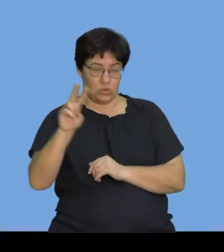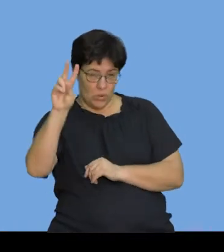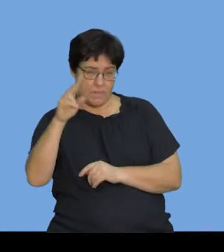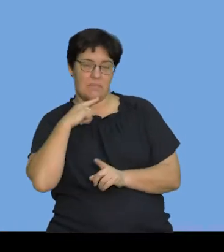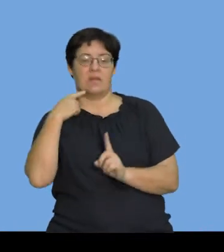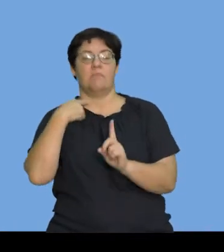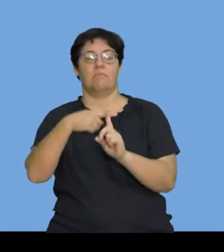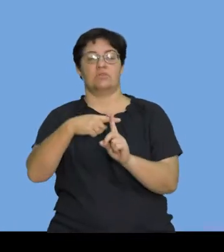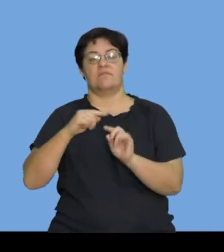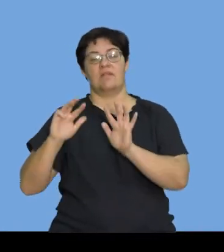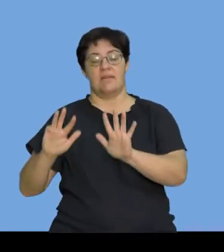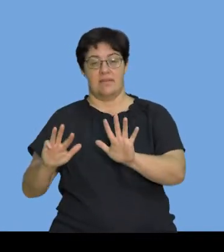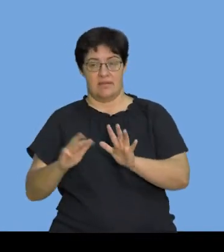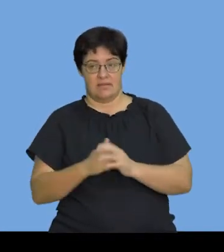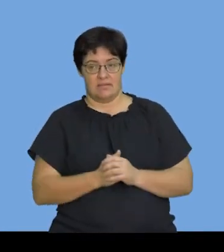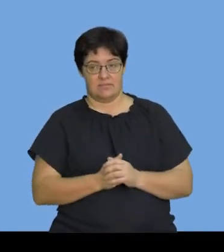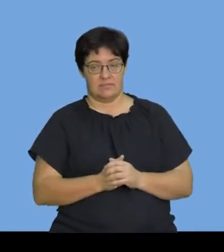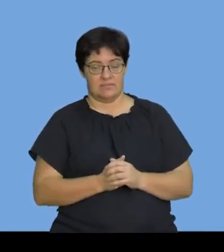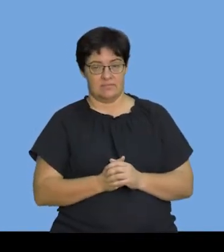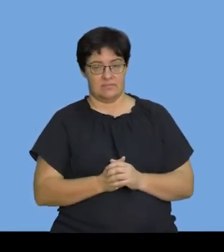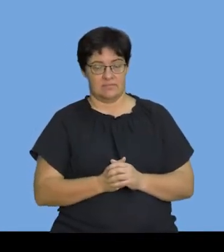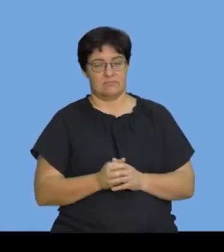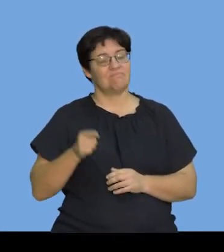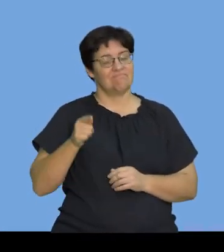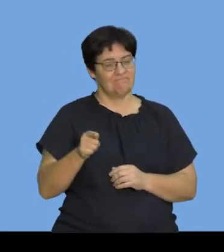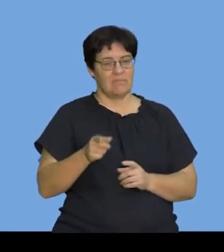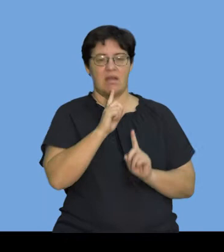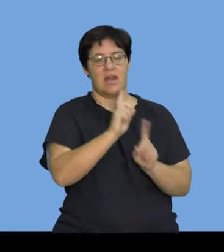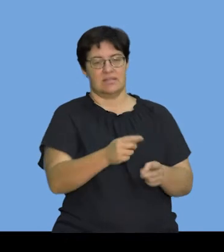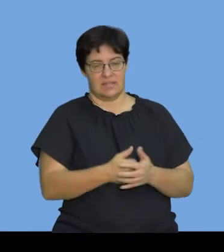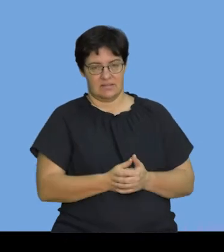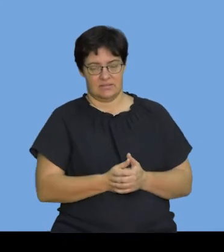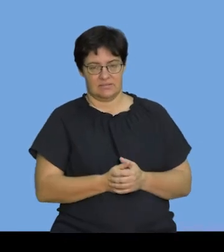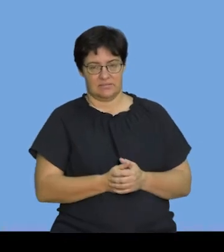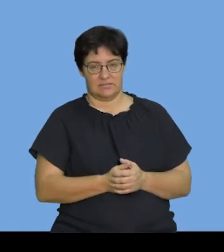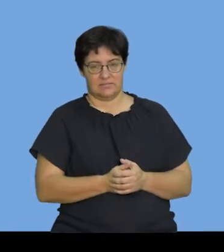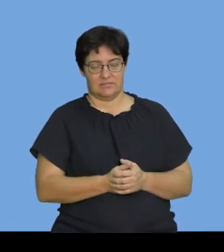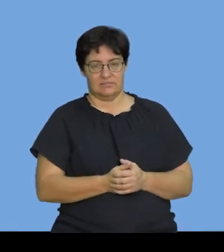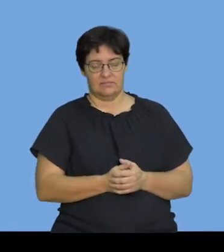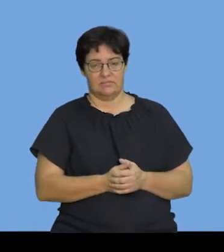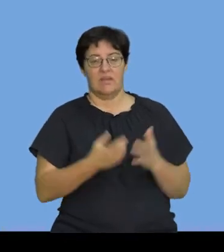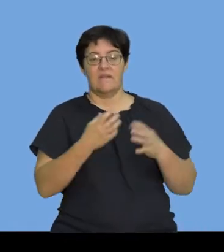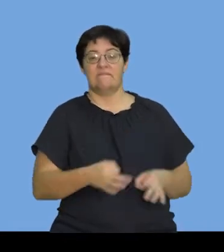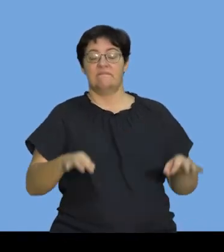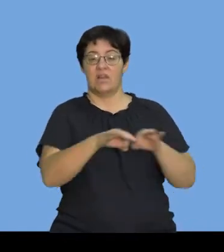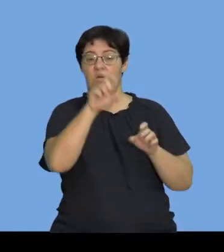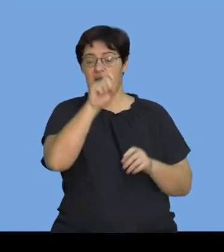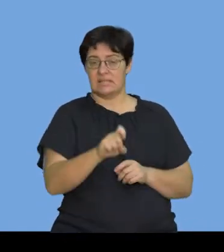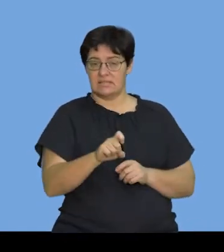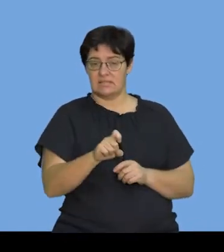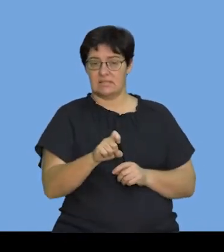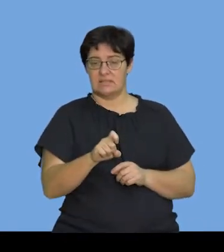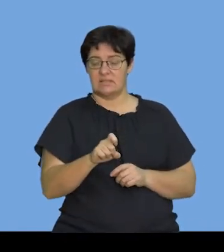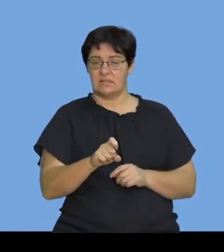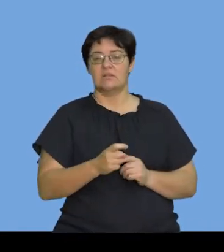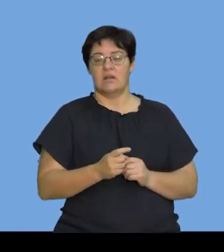positive 9 there. And that will be my answer there. So the value of x will just be one